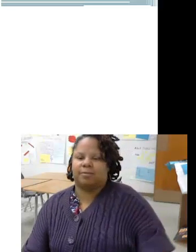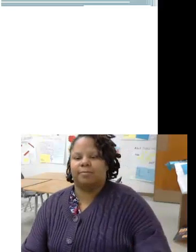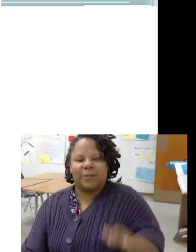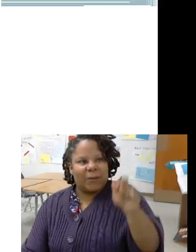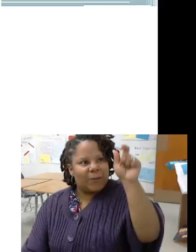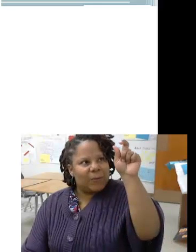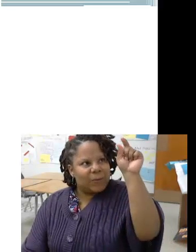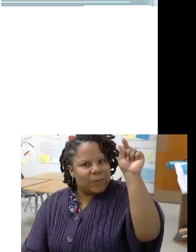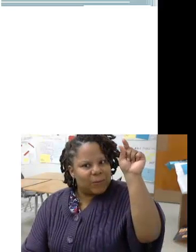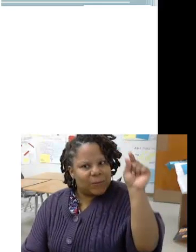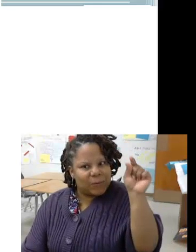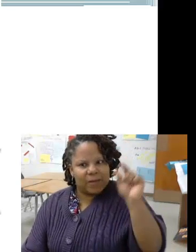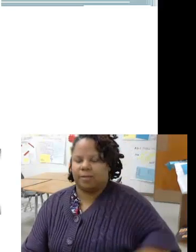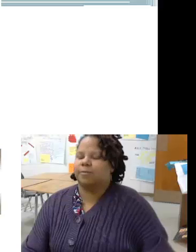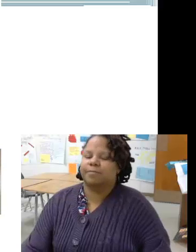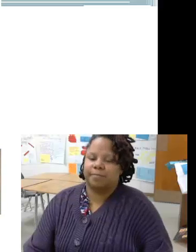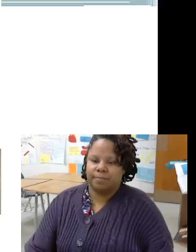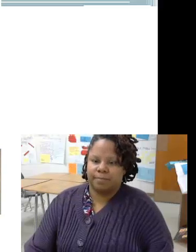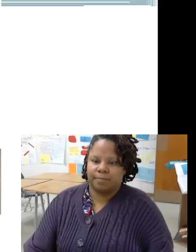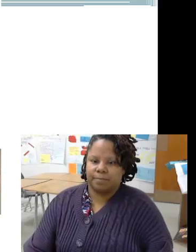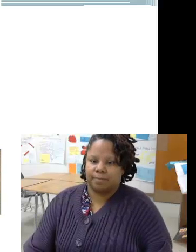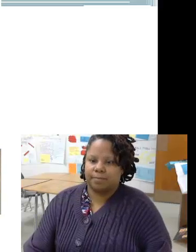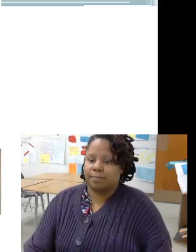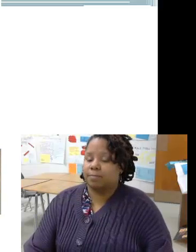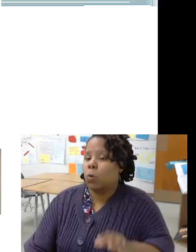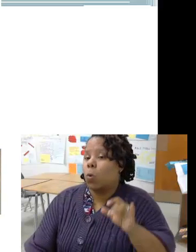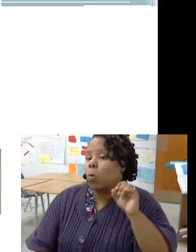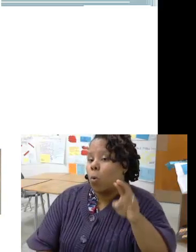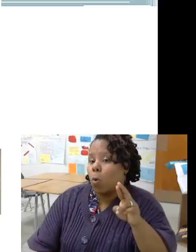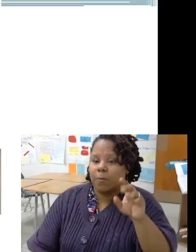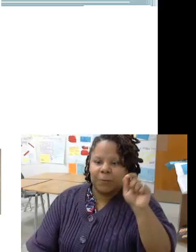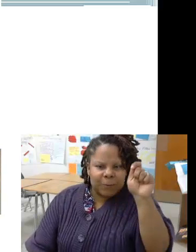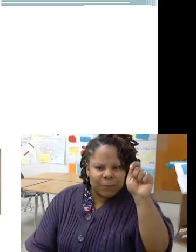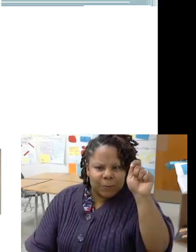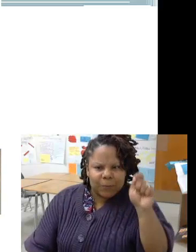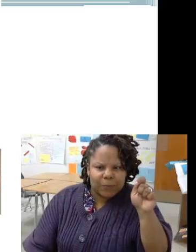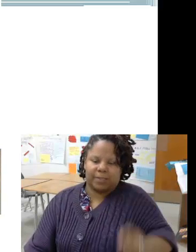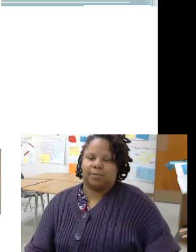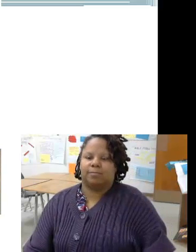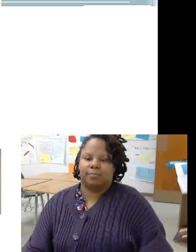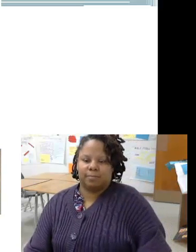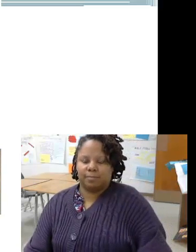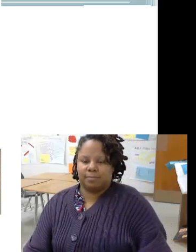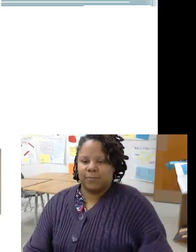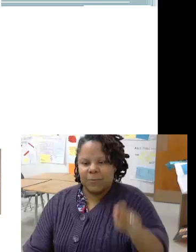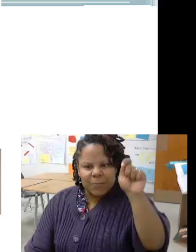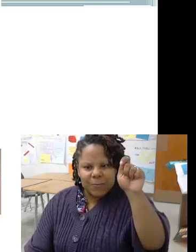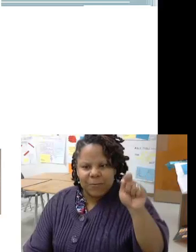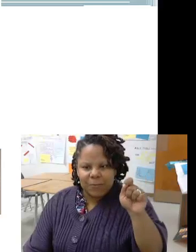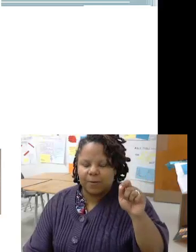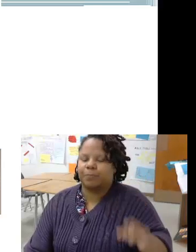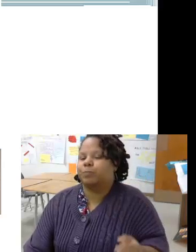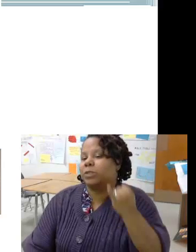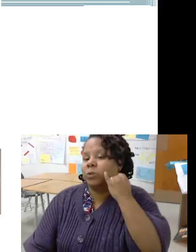ICL G hand shape like this. ICL modified X hand shape like this. If you're trying to show how an